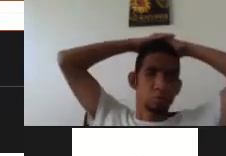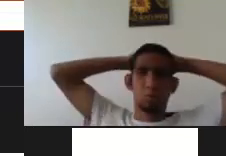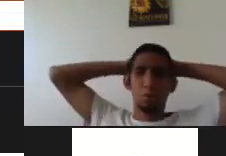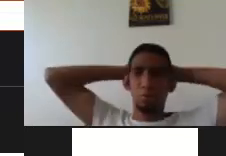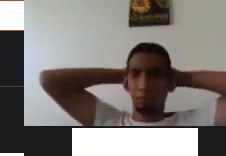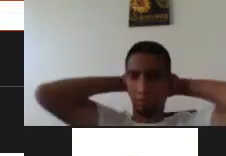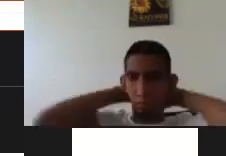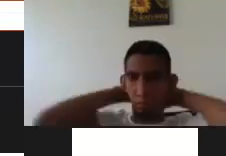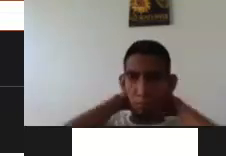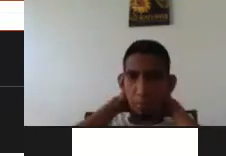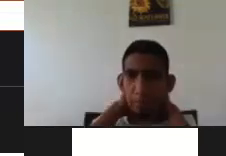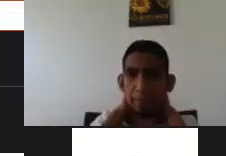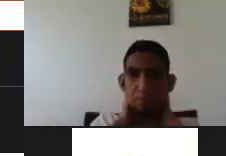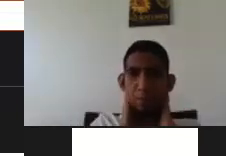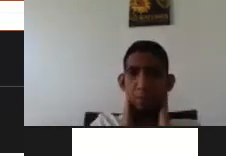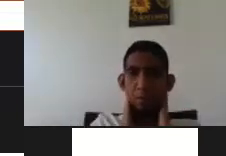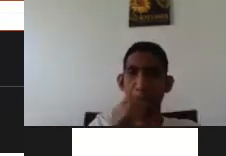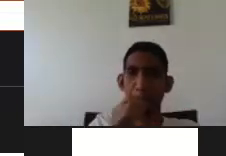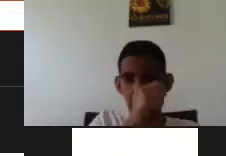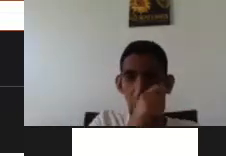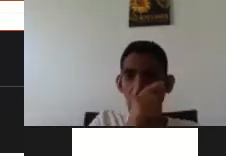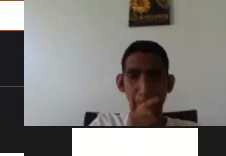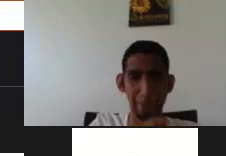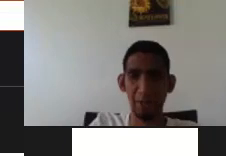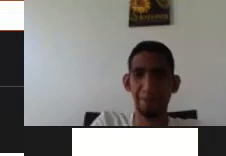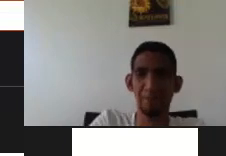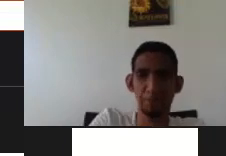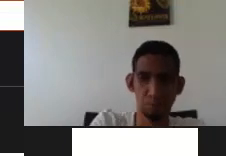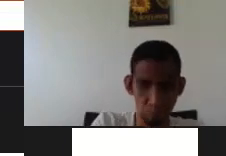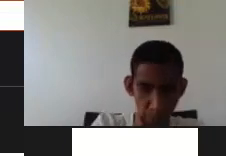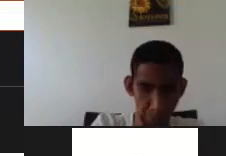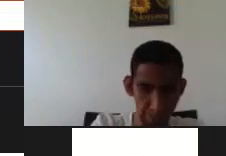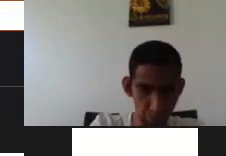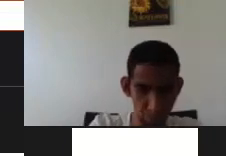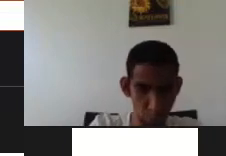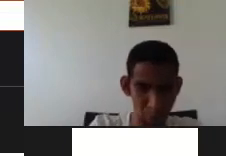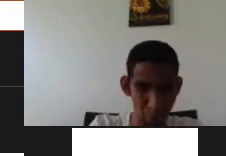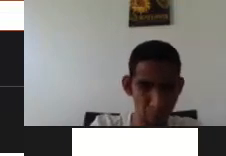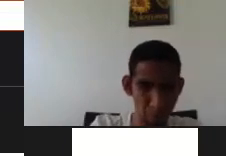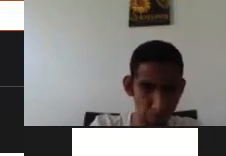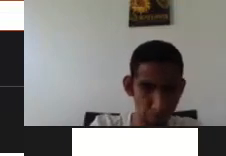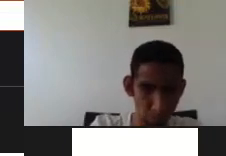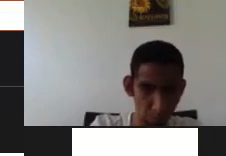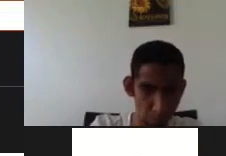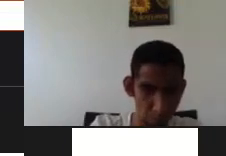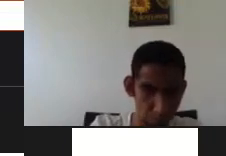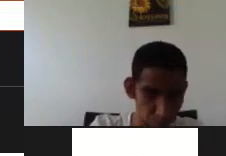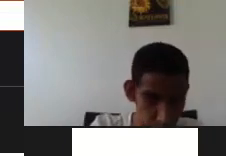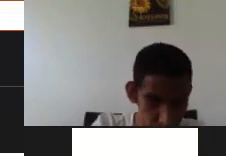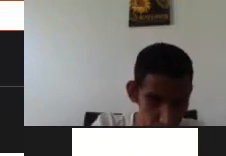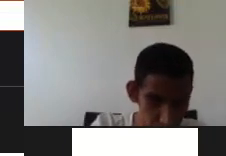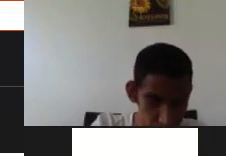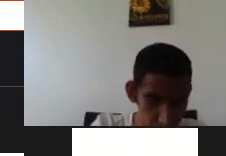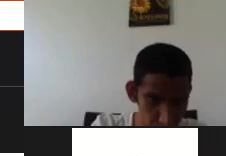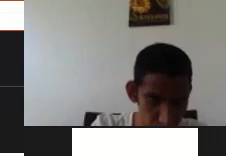role in what happens with us and how it affects our health. So those are some of the surveys that